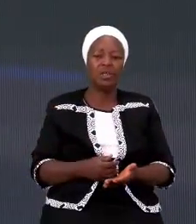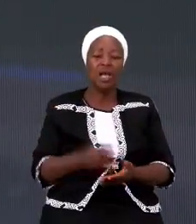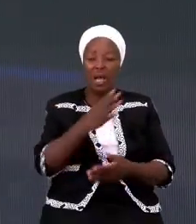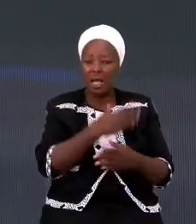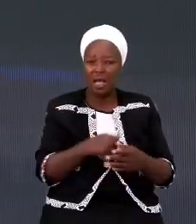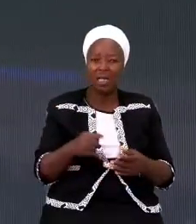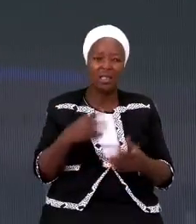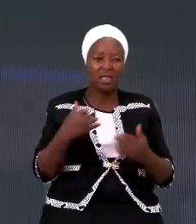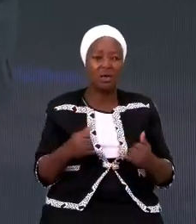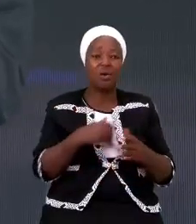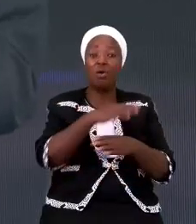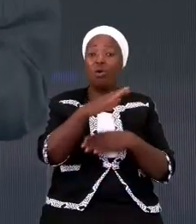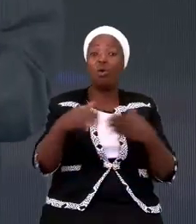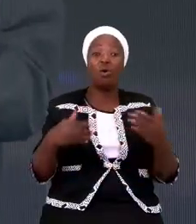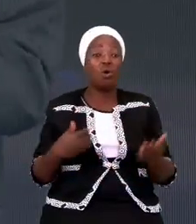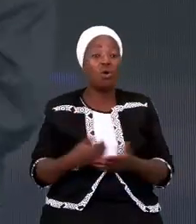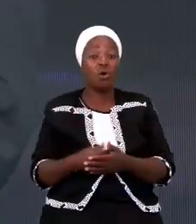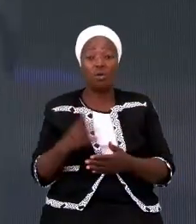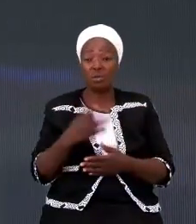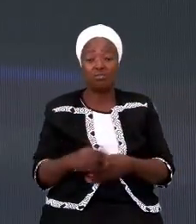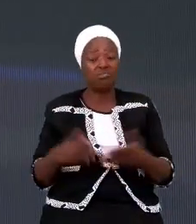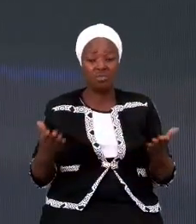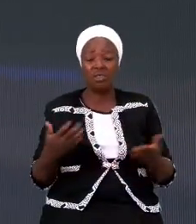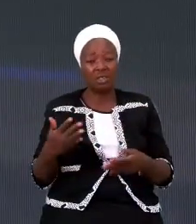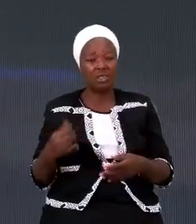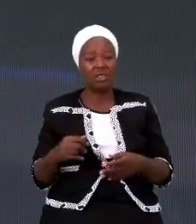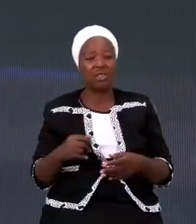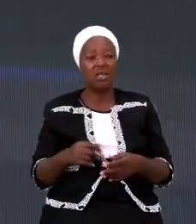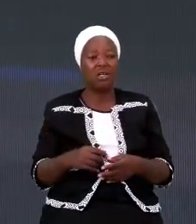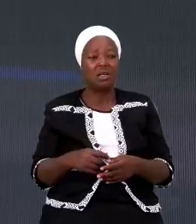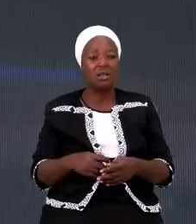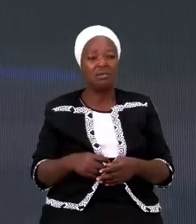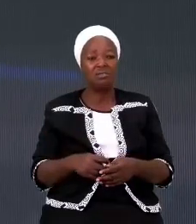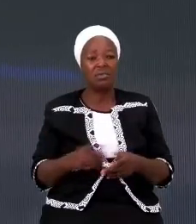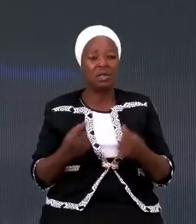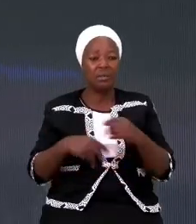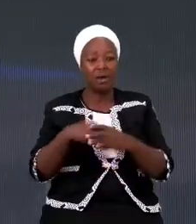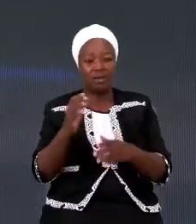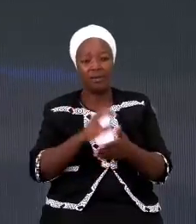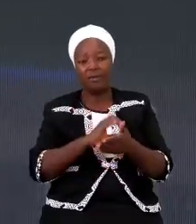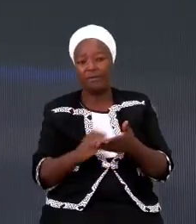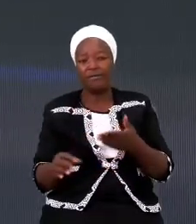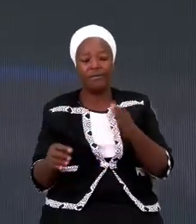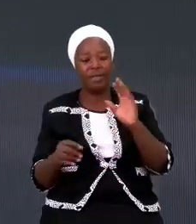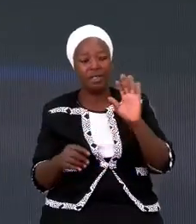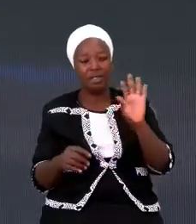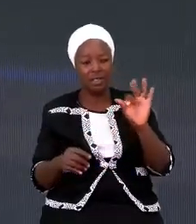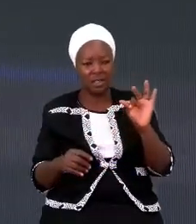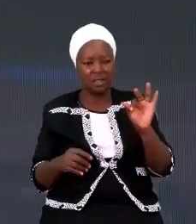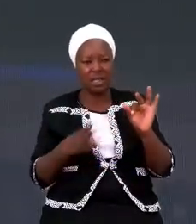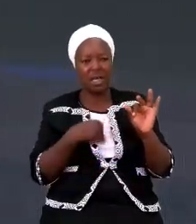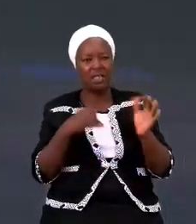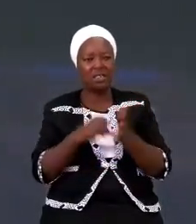In verse 19 it says, and it was known unto all the dwellers at Jerusalem, insomuch